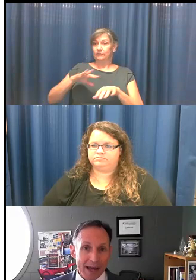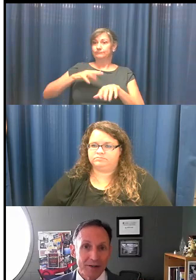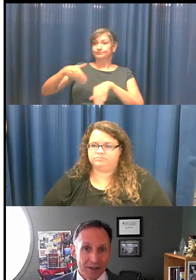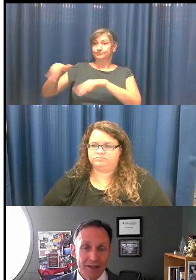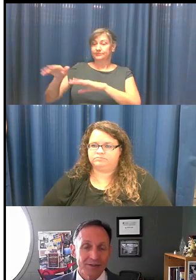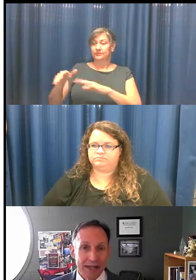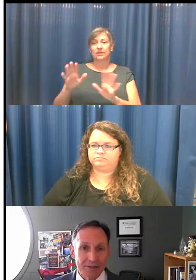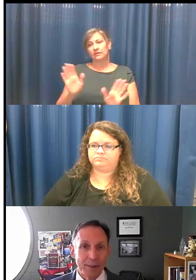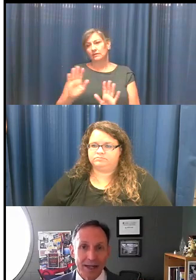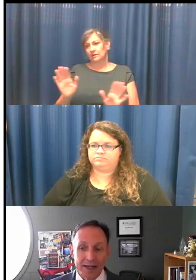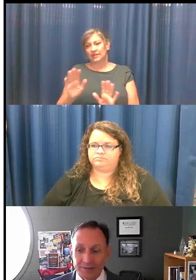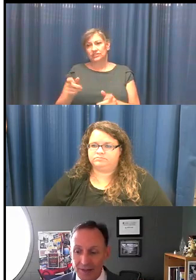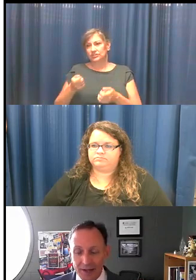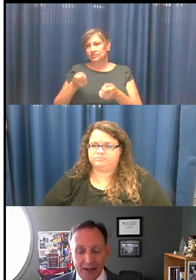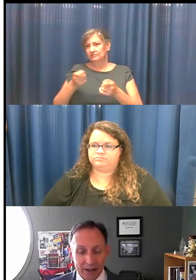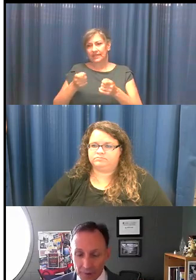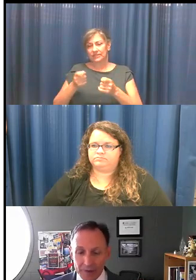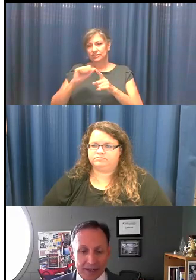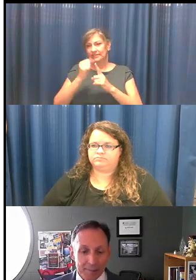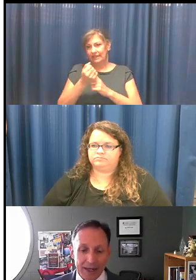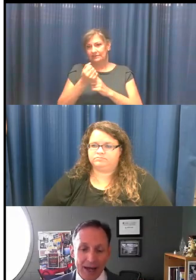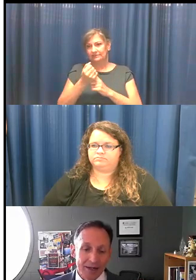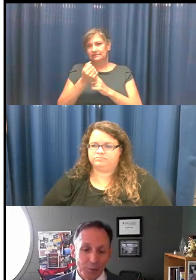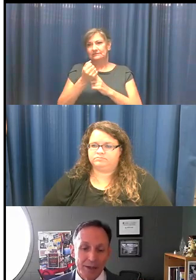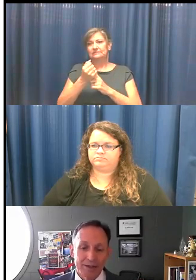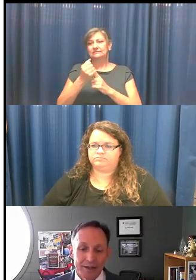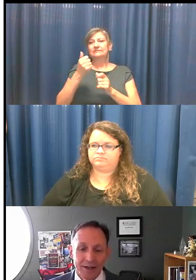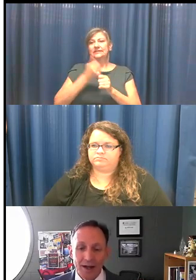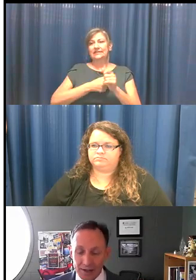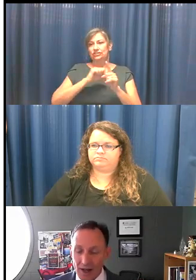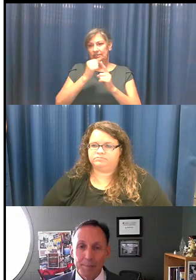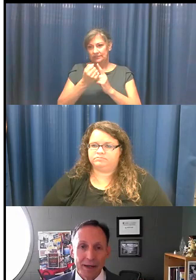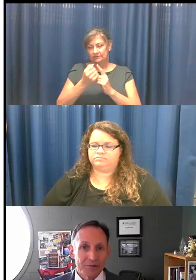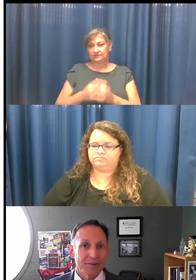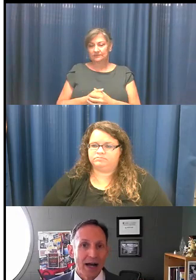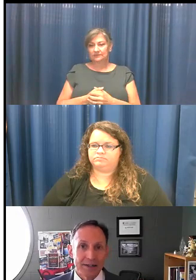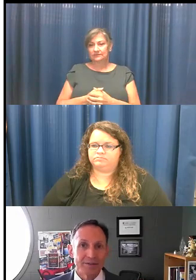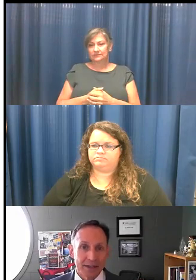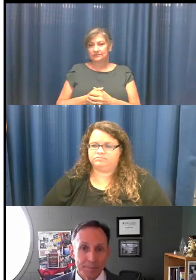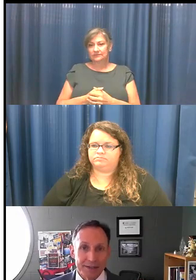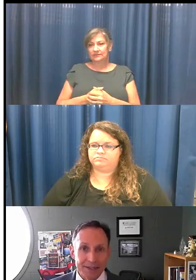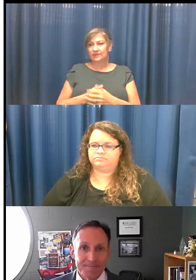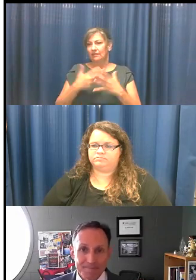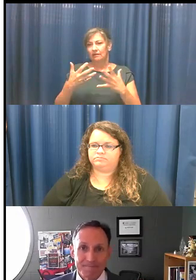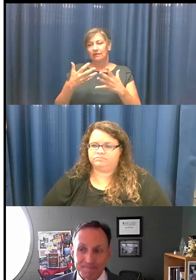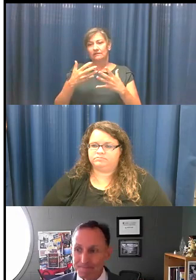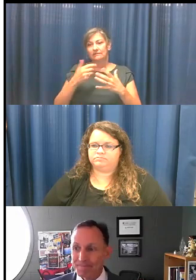just going to be managing this case by case and really coming at it with a lot of patience, kindness, and